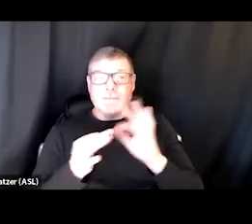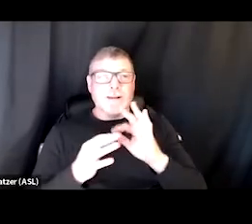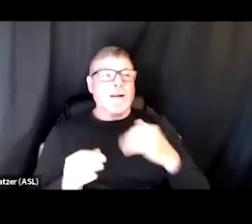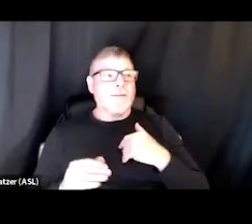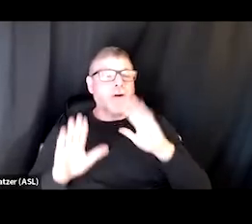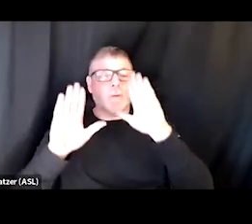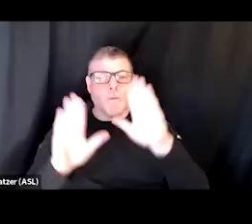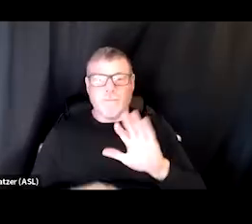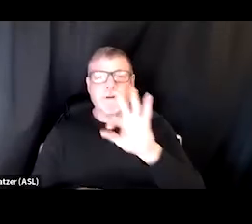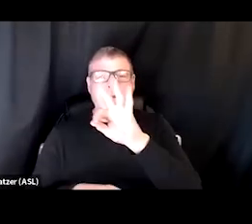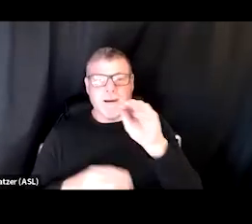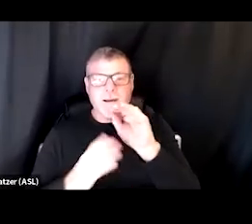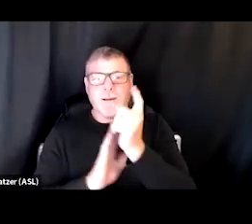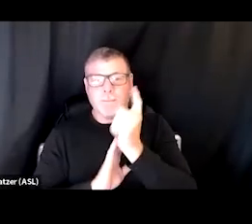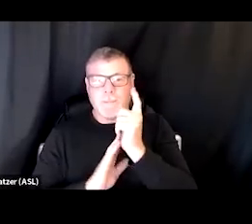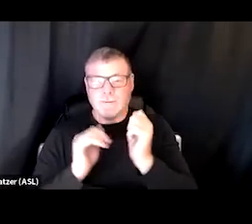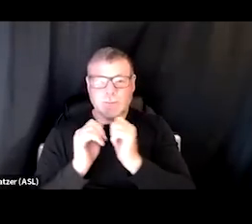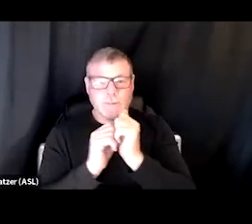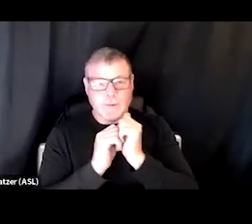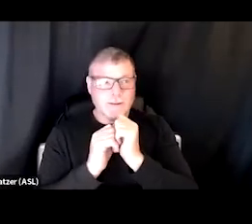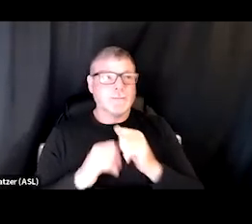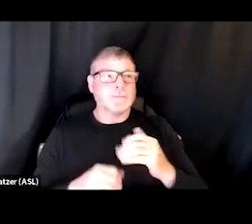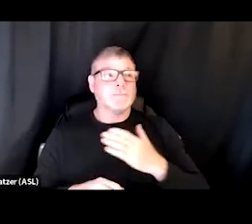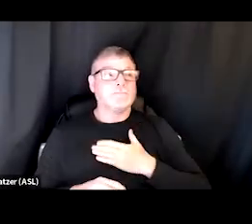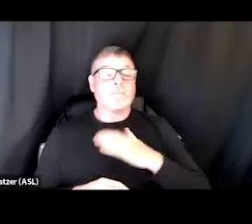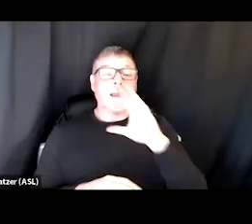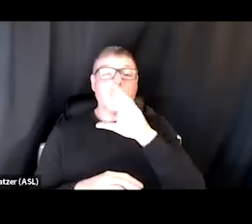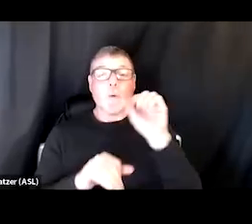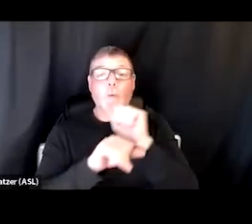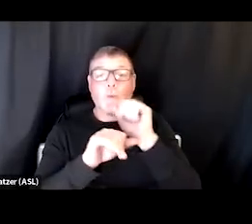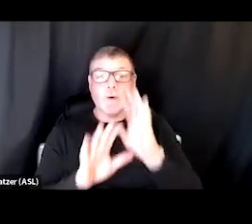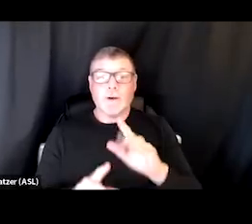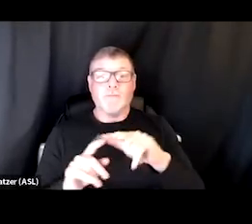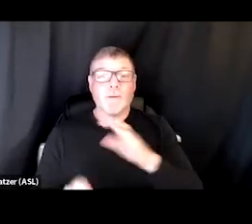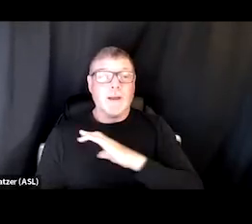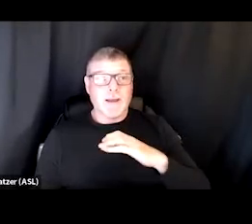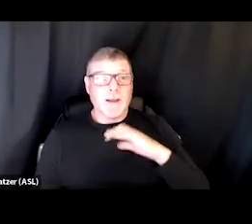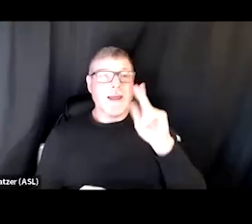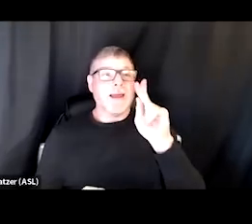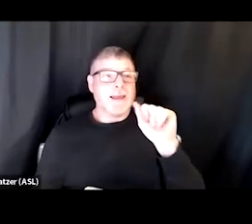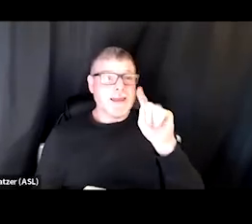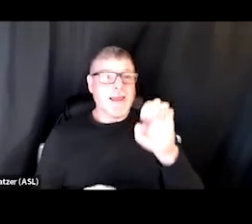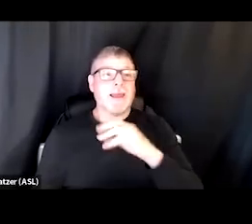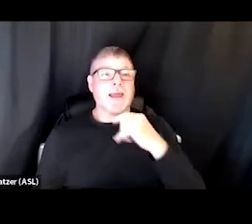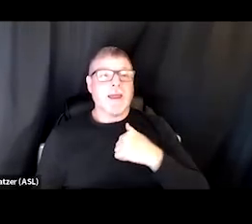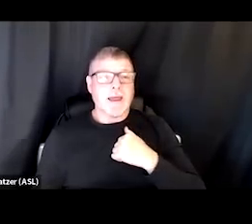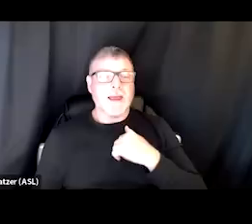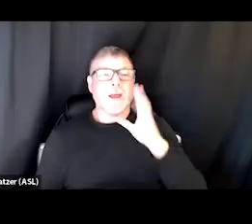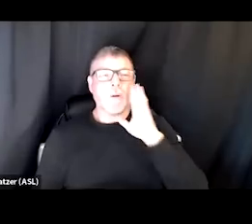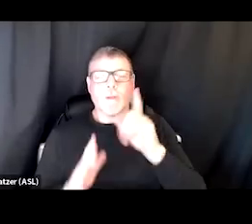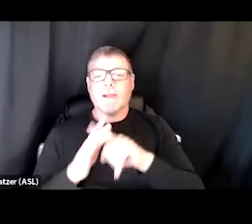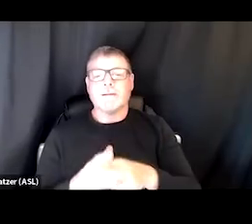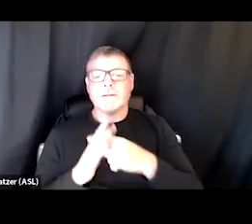filled 90 minutes together. My colleague from the council, Kate Gleason-Bachman, and I are going to start with a little bit